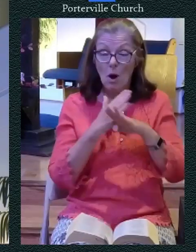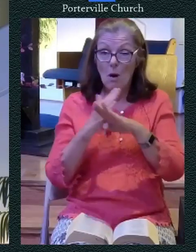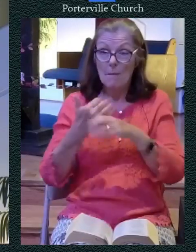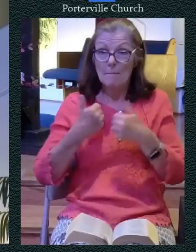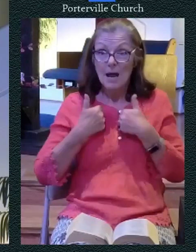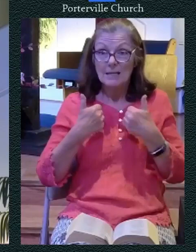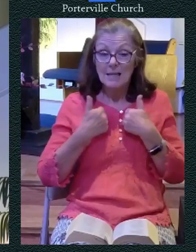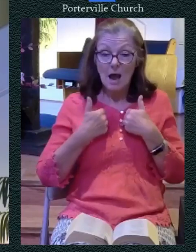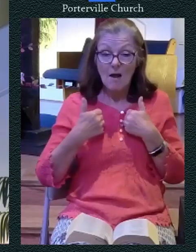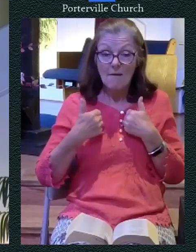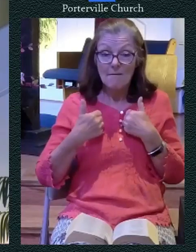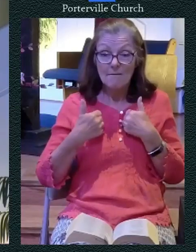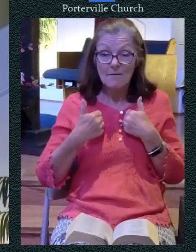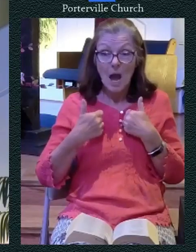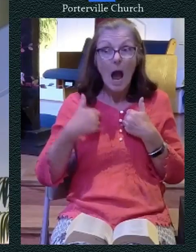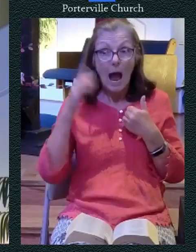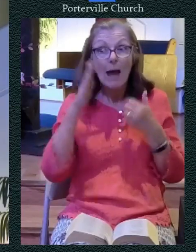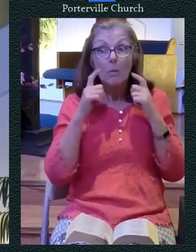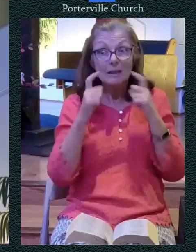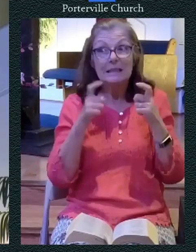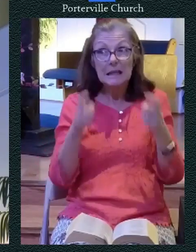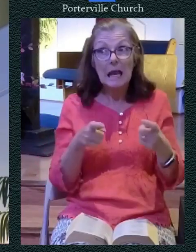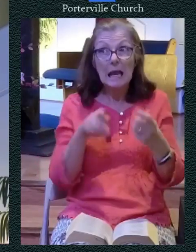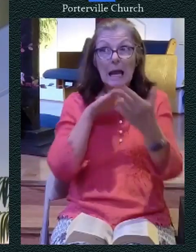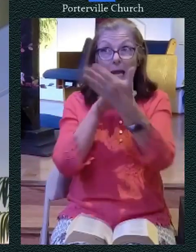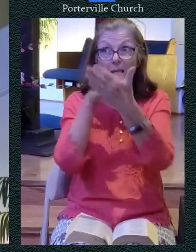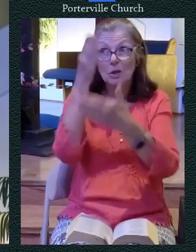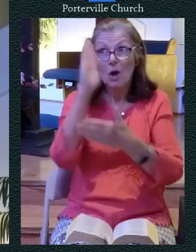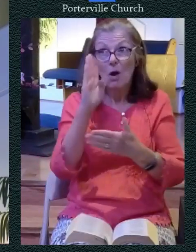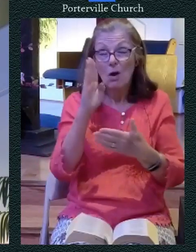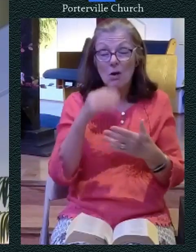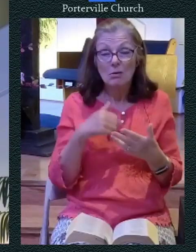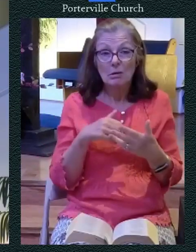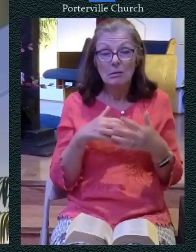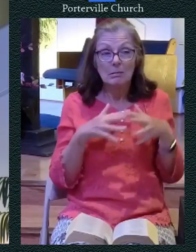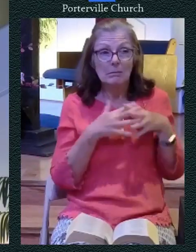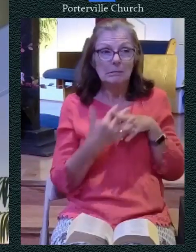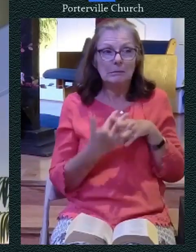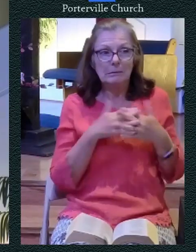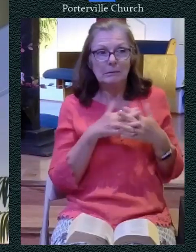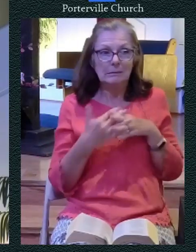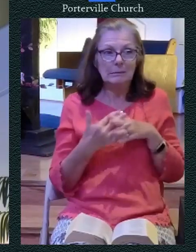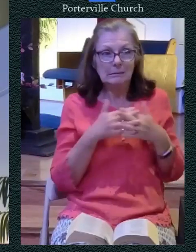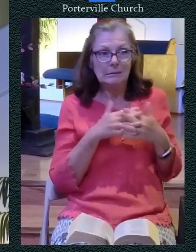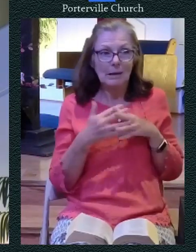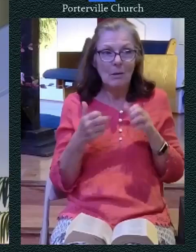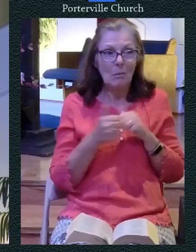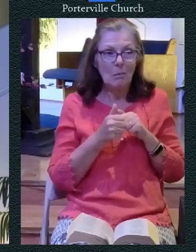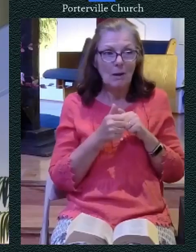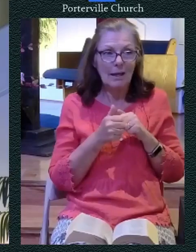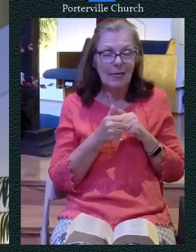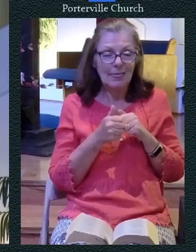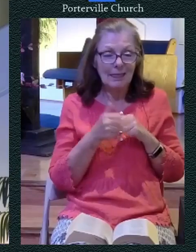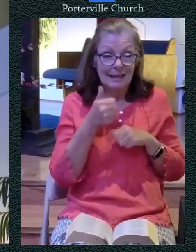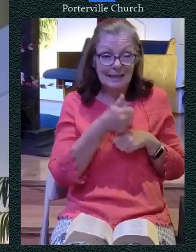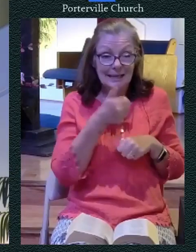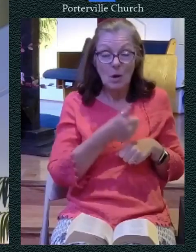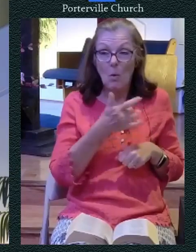sin. He will act against God. So he's wrestling with his own heart. Not just a mild